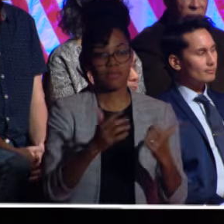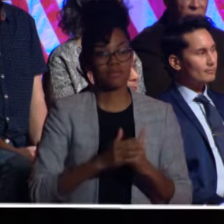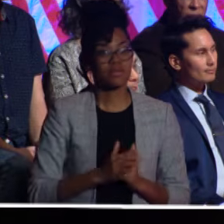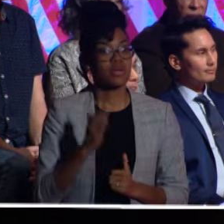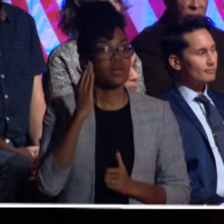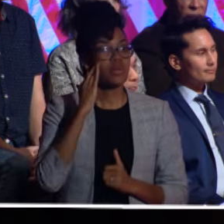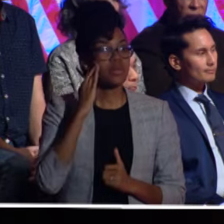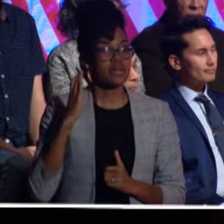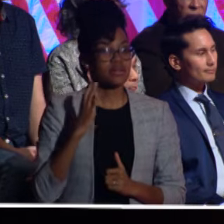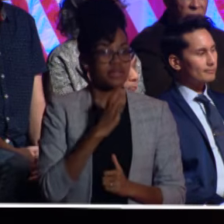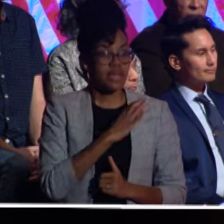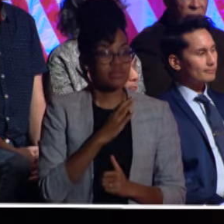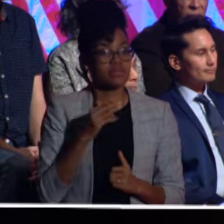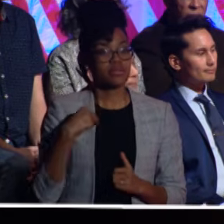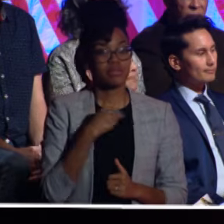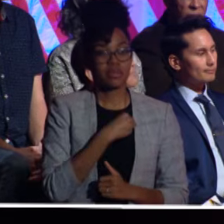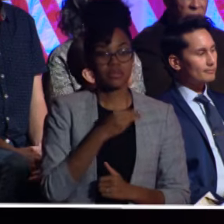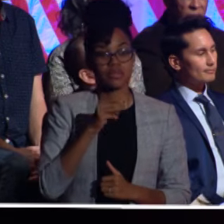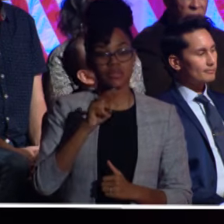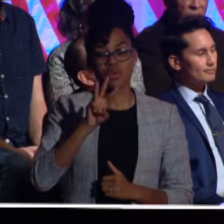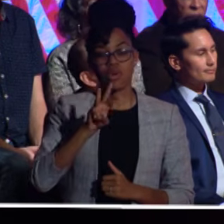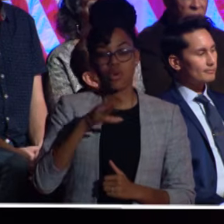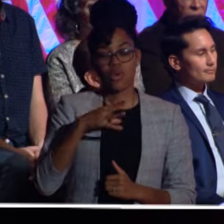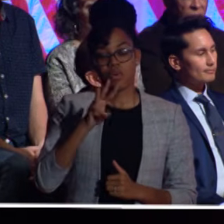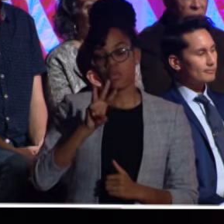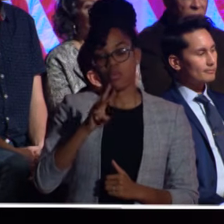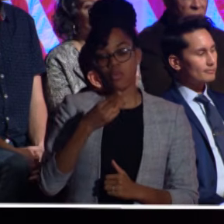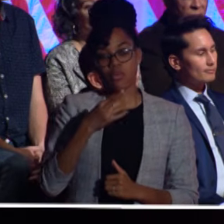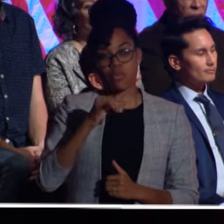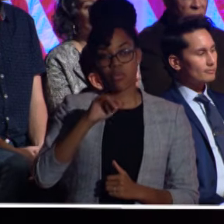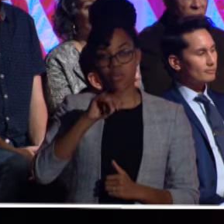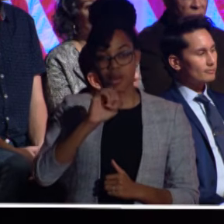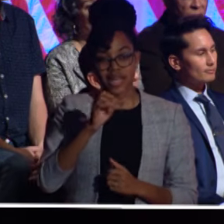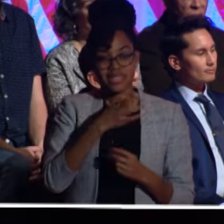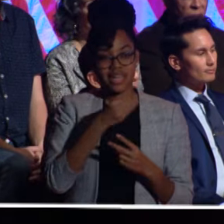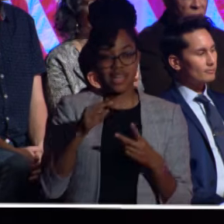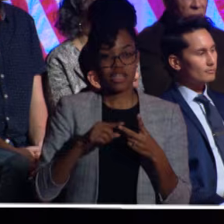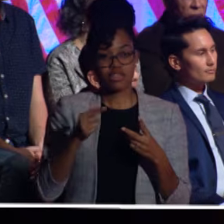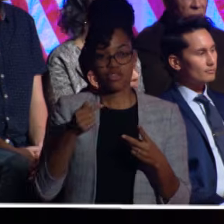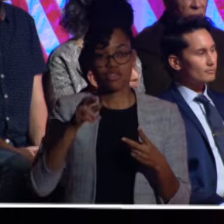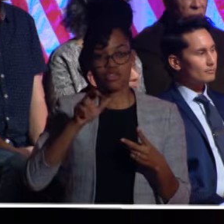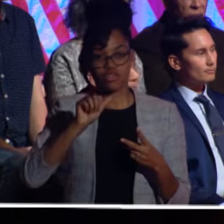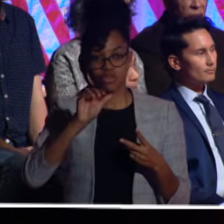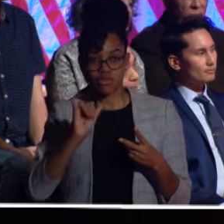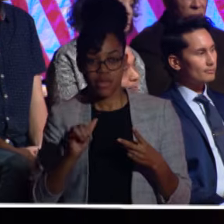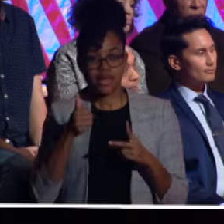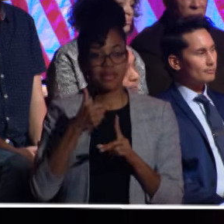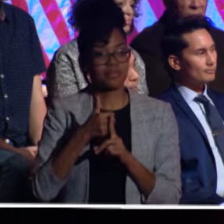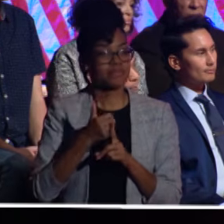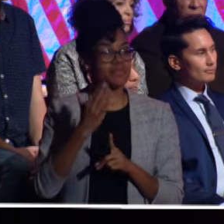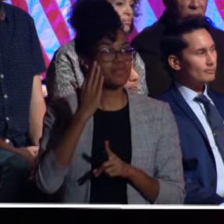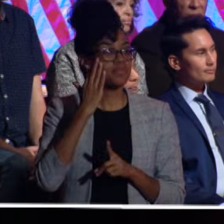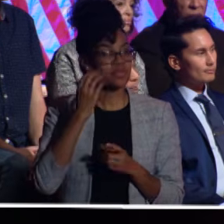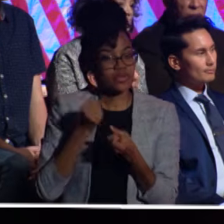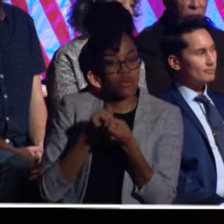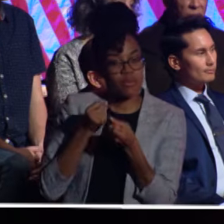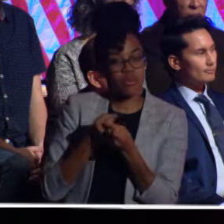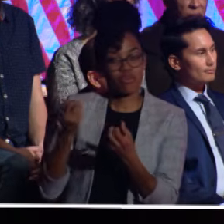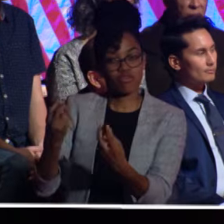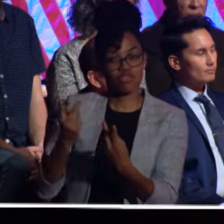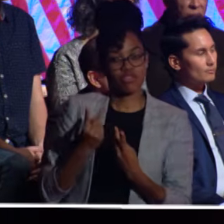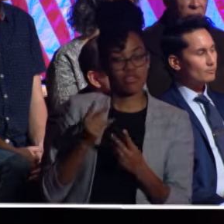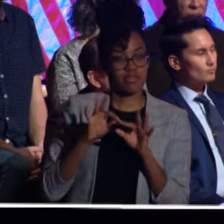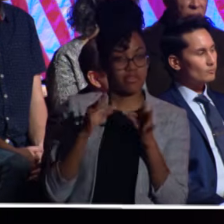and Councilmember Gray have introduced an expungement measure. Our returning citizens and their families deserve a vote on these bills